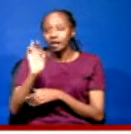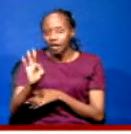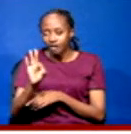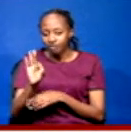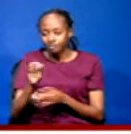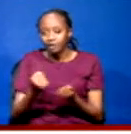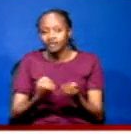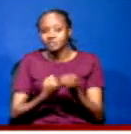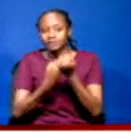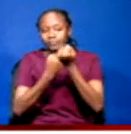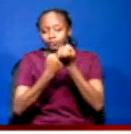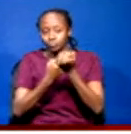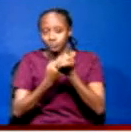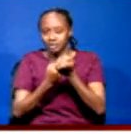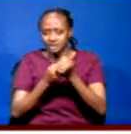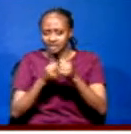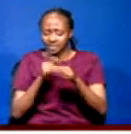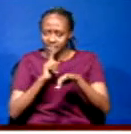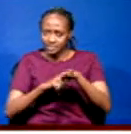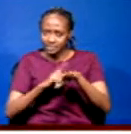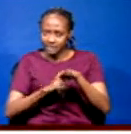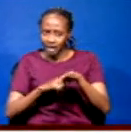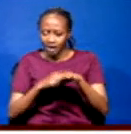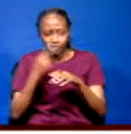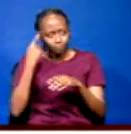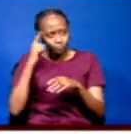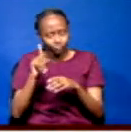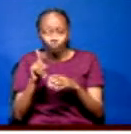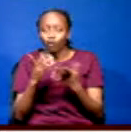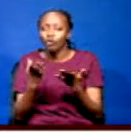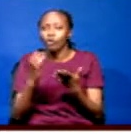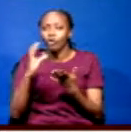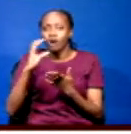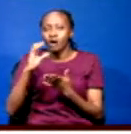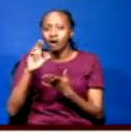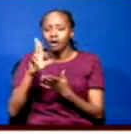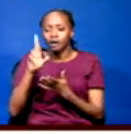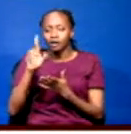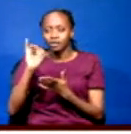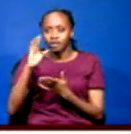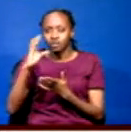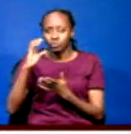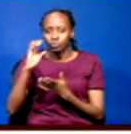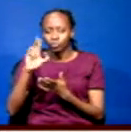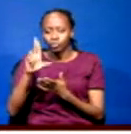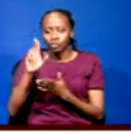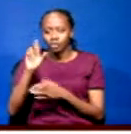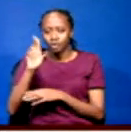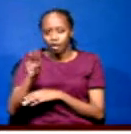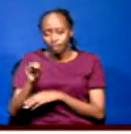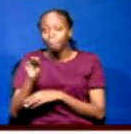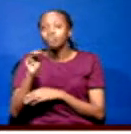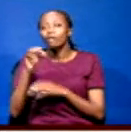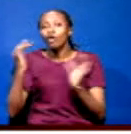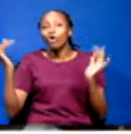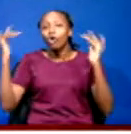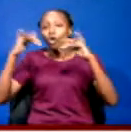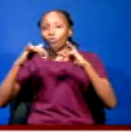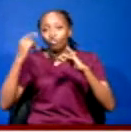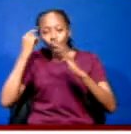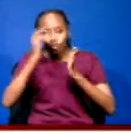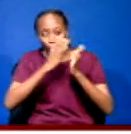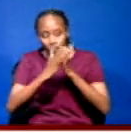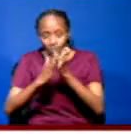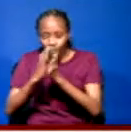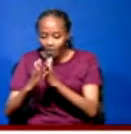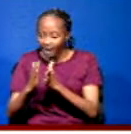called the curriculum conference in preparation for the next generation of health